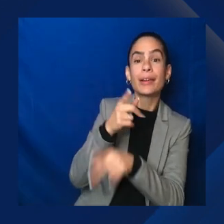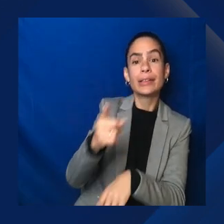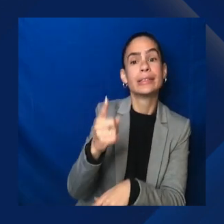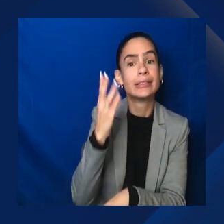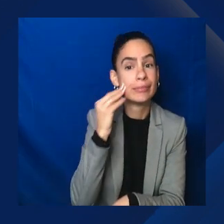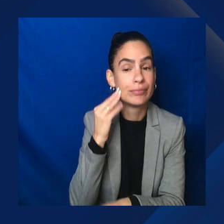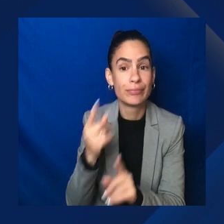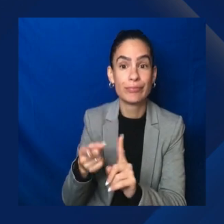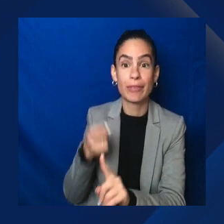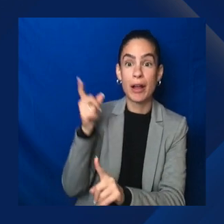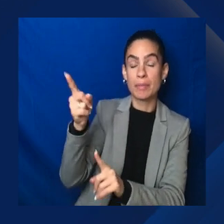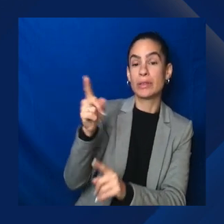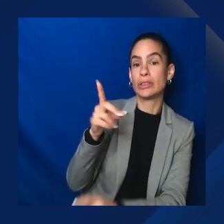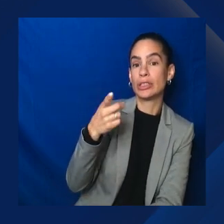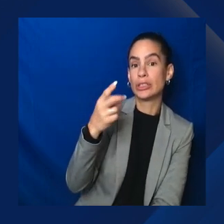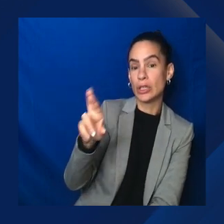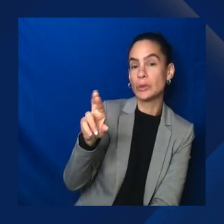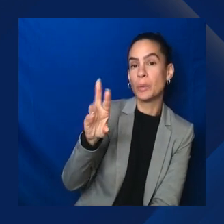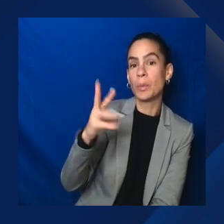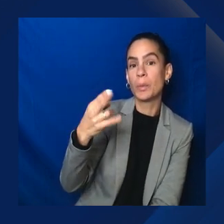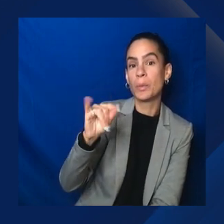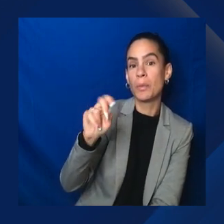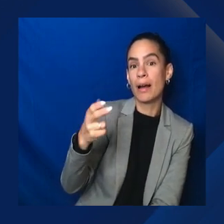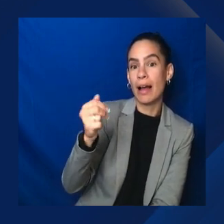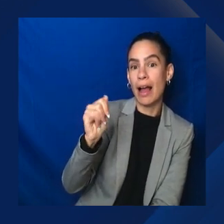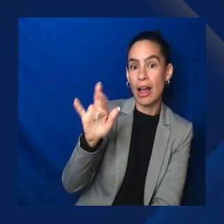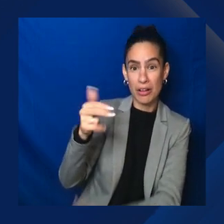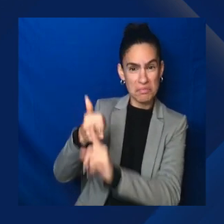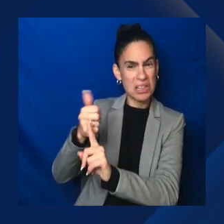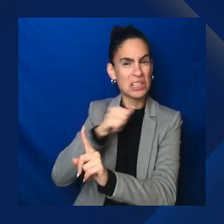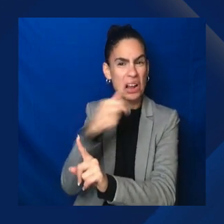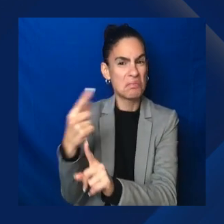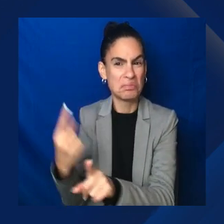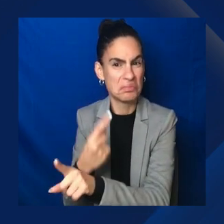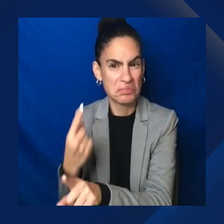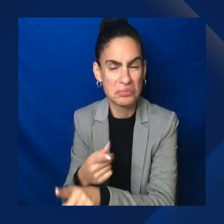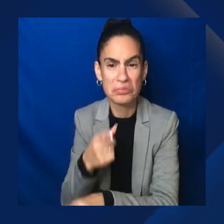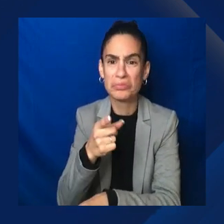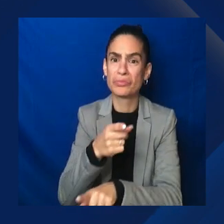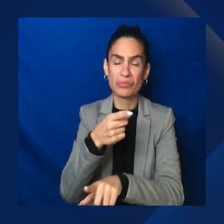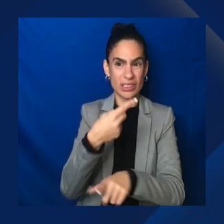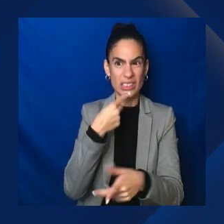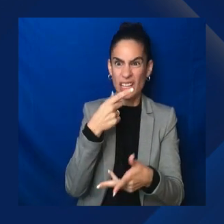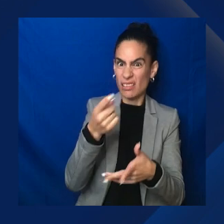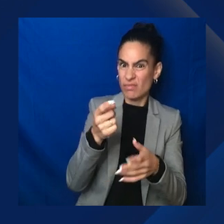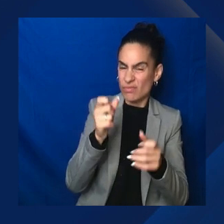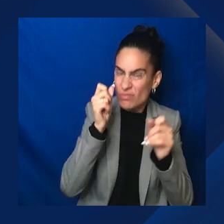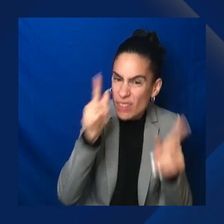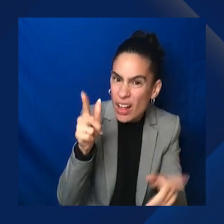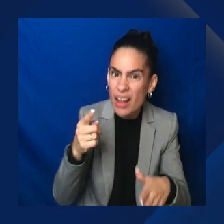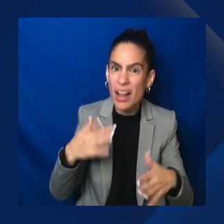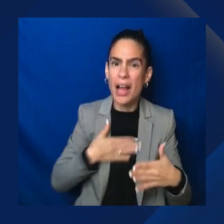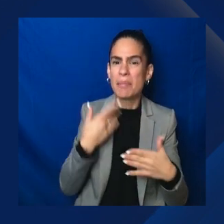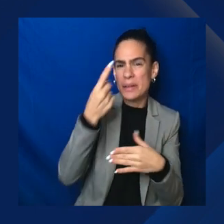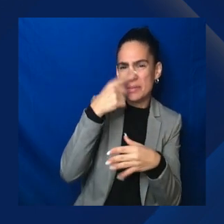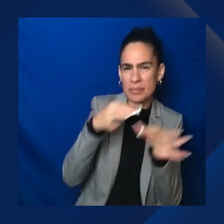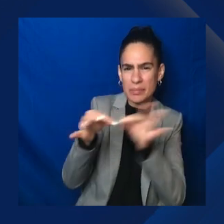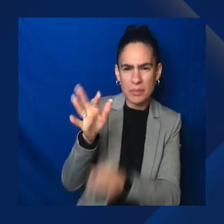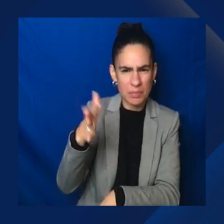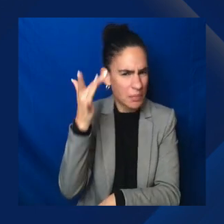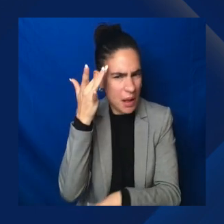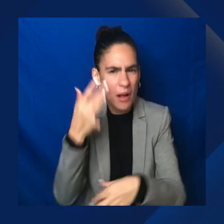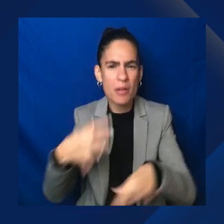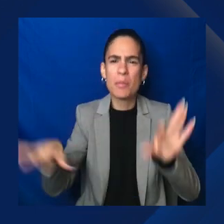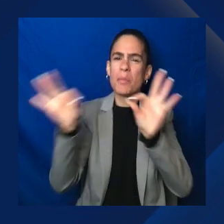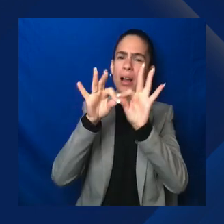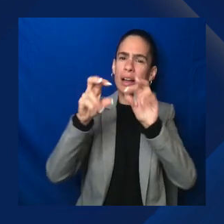surprised, pleasantly surprised. Can you provide some examples of why the Build Back Better funding to diversify maternity care workforce and increase the